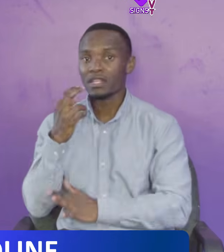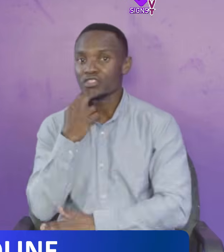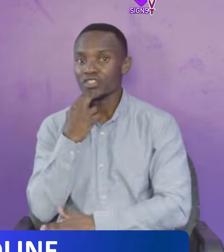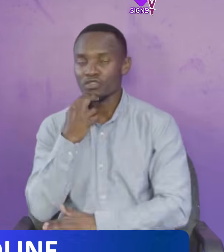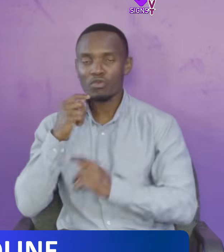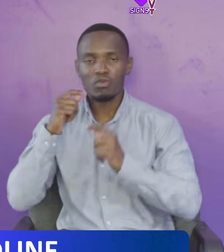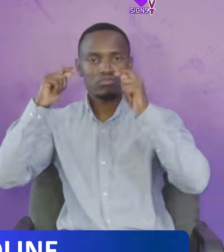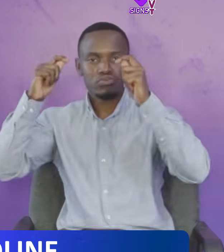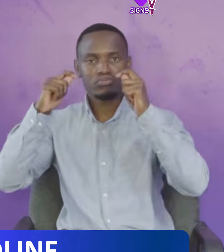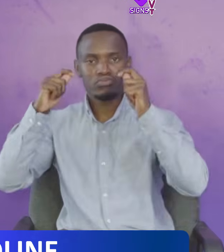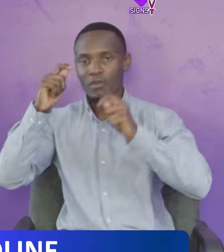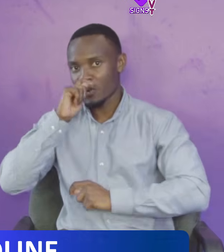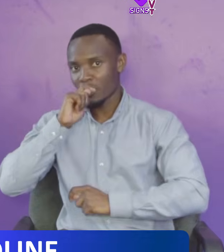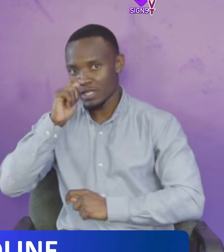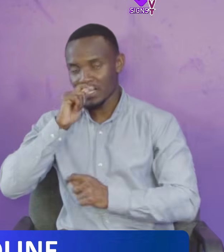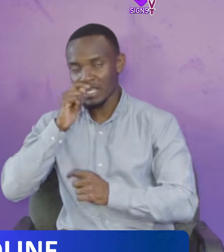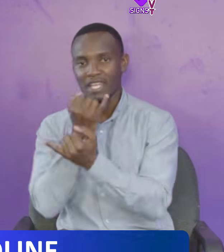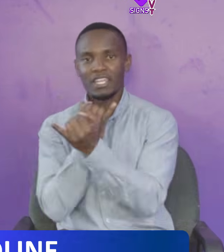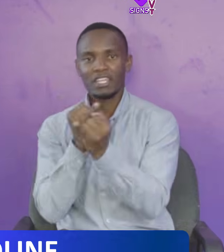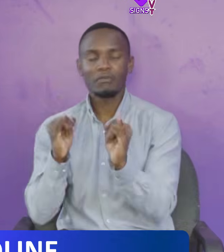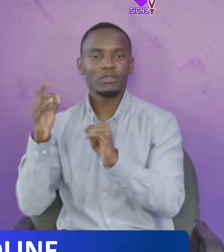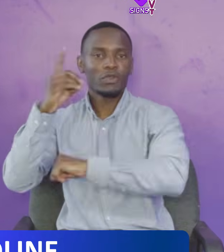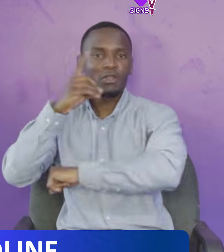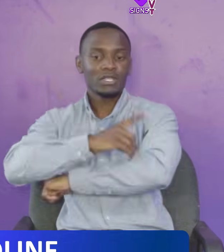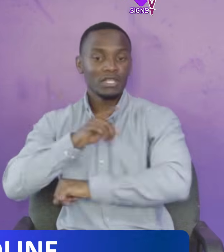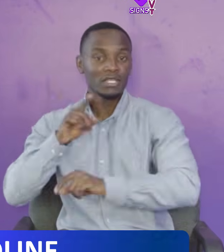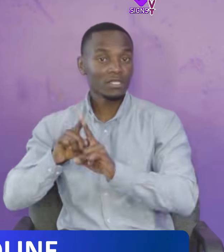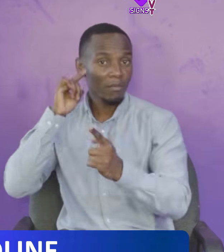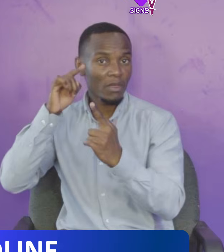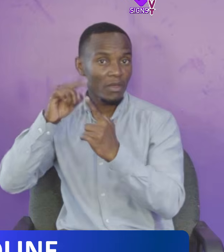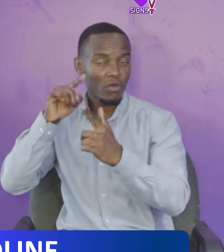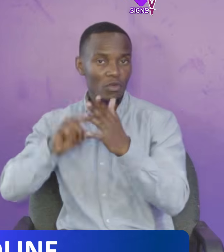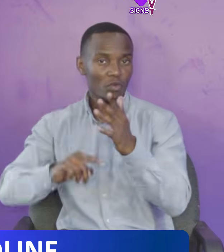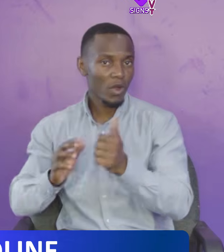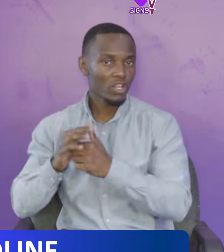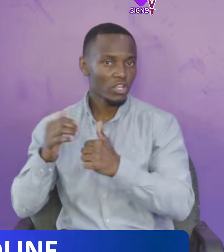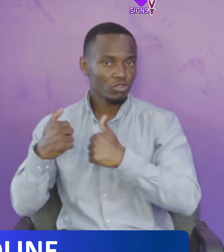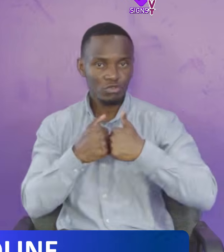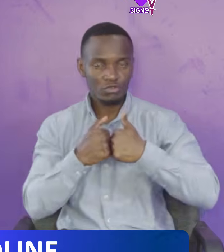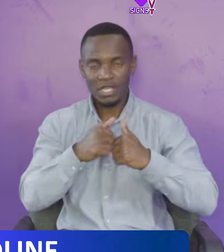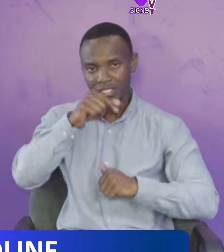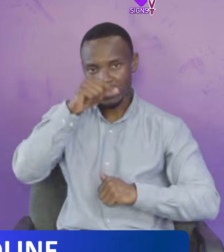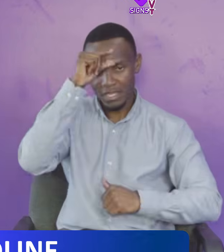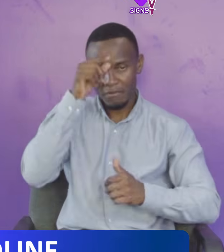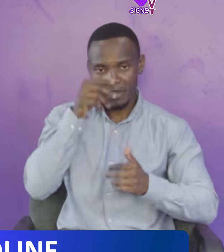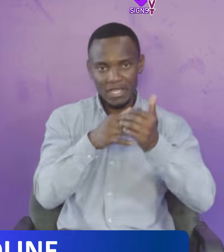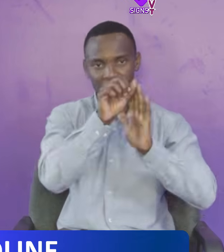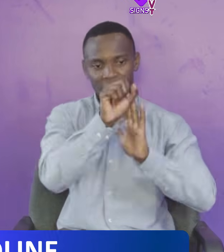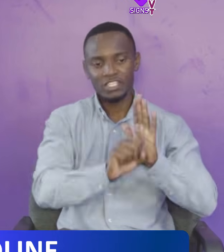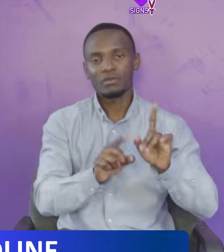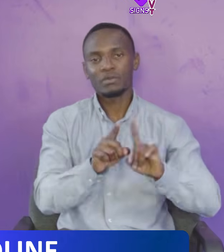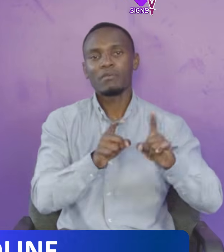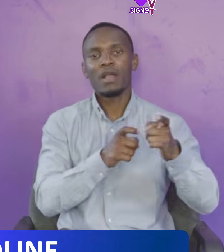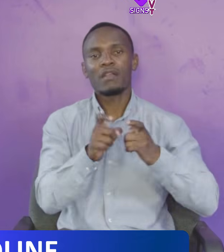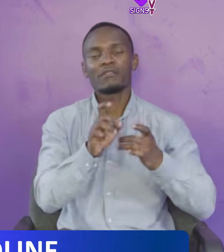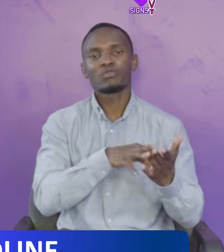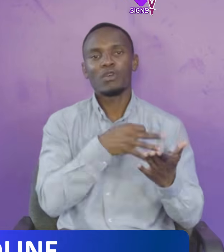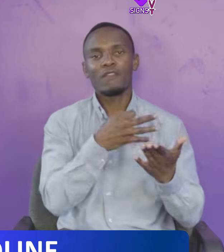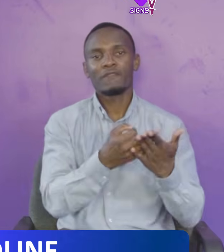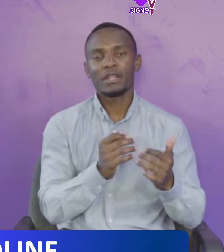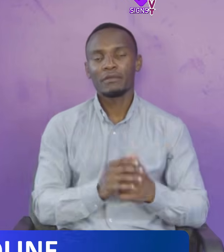Day, were intended to challenge the government's leadership and alleged governance failures. Now, the